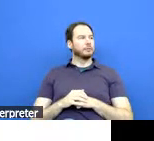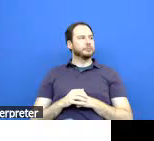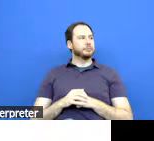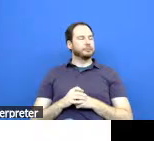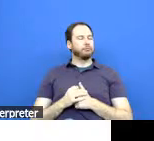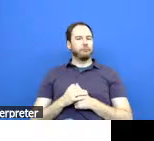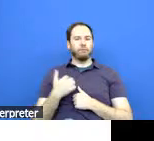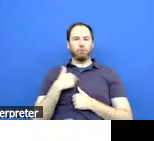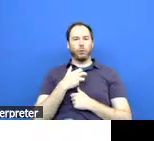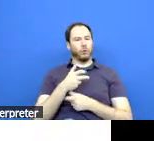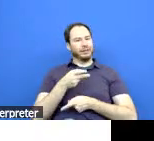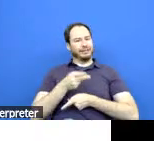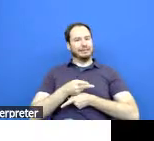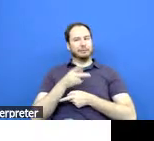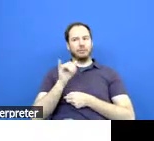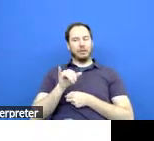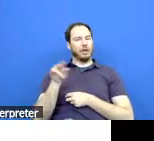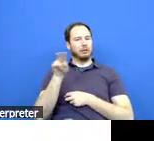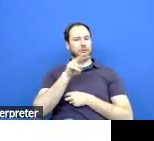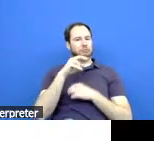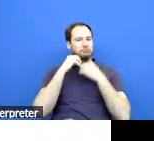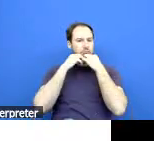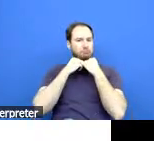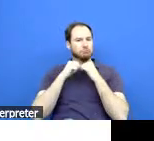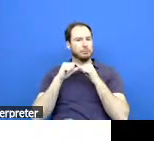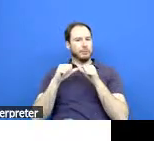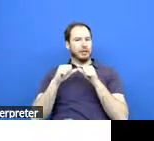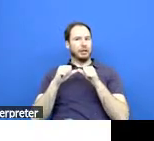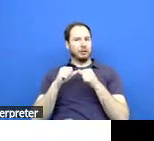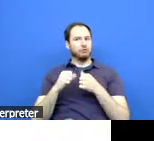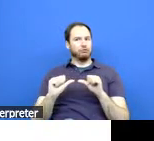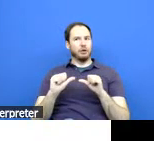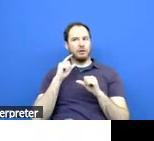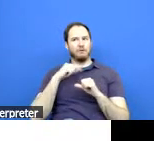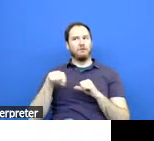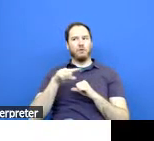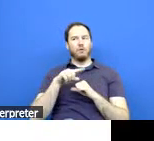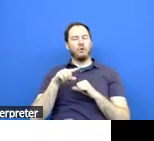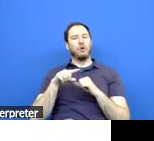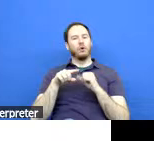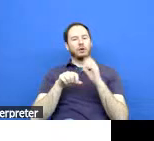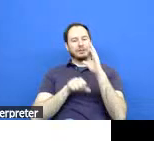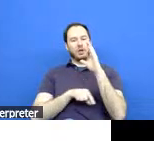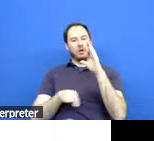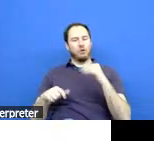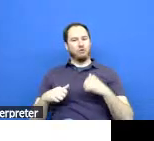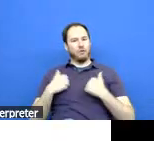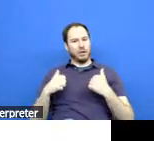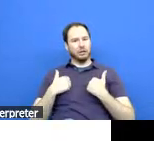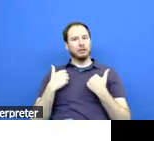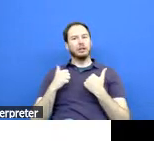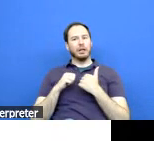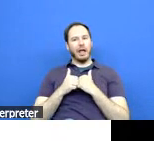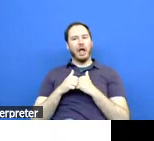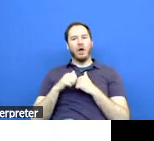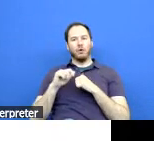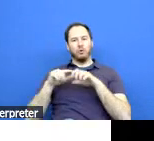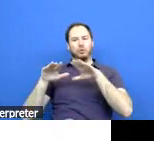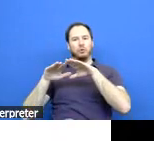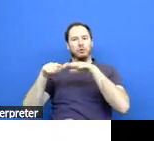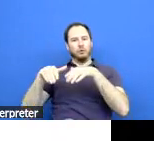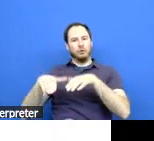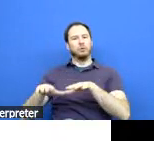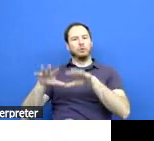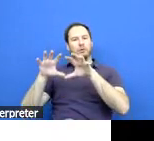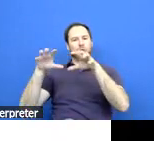that's something we wanted to, try and maintain for the residents to the south. And we're going to try to achieve that obviously by lowering those